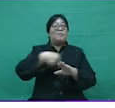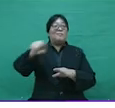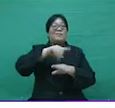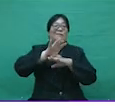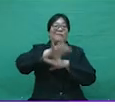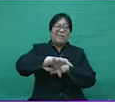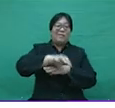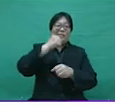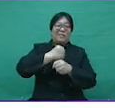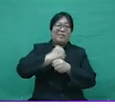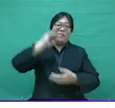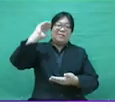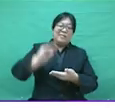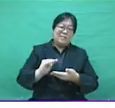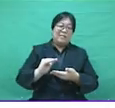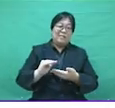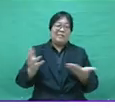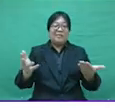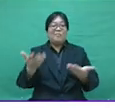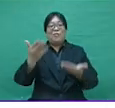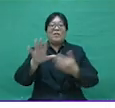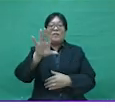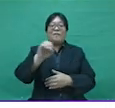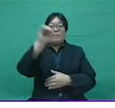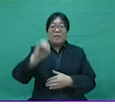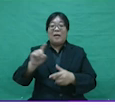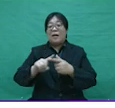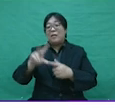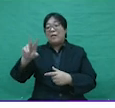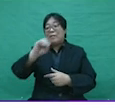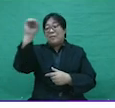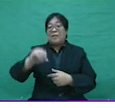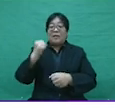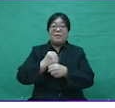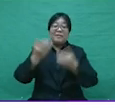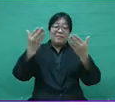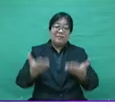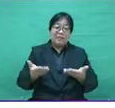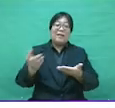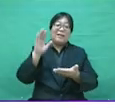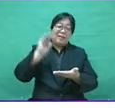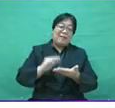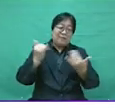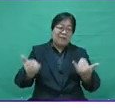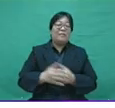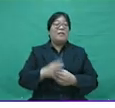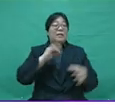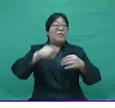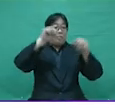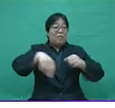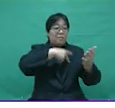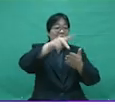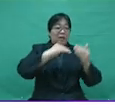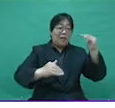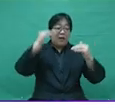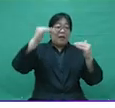are forced to work less, just 50% or 30%, is able and has the capacity to pay such a